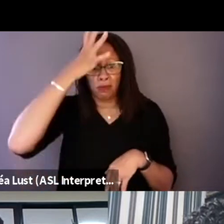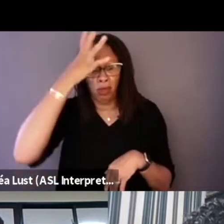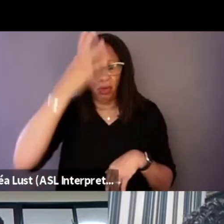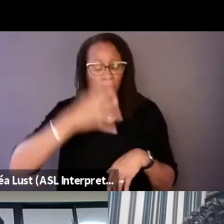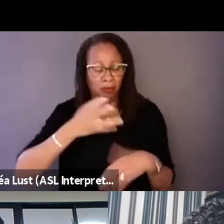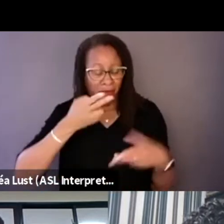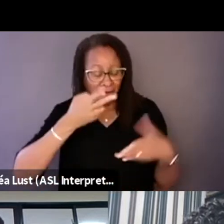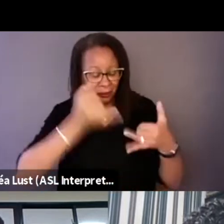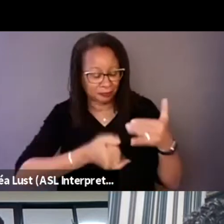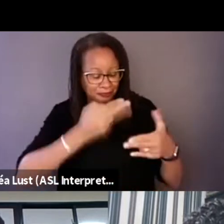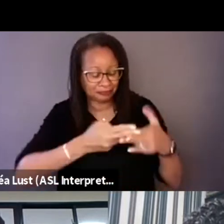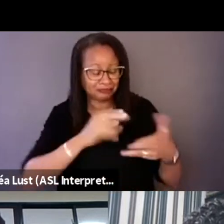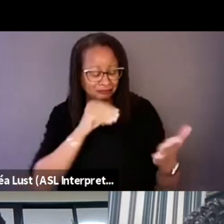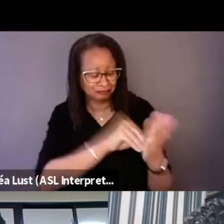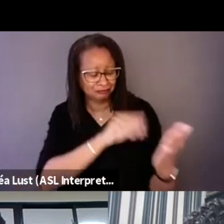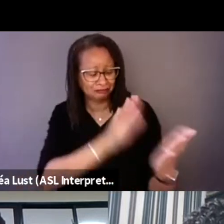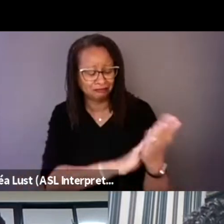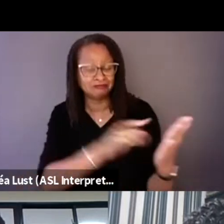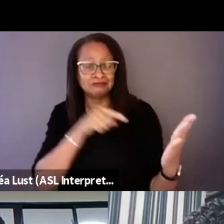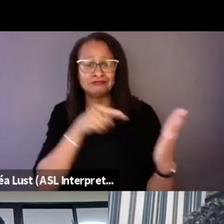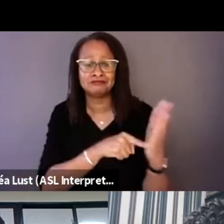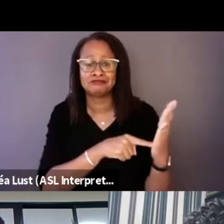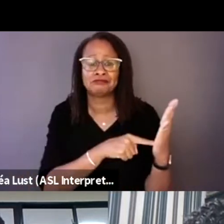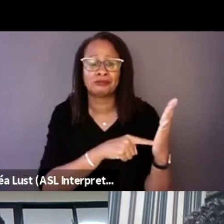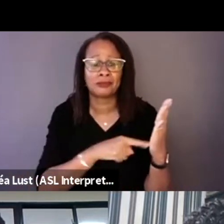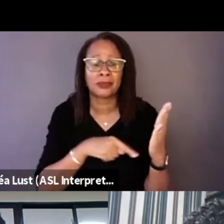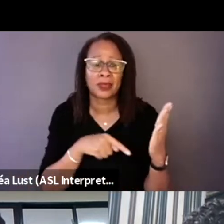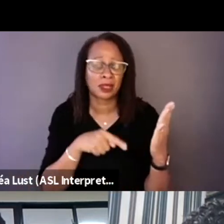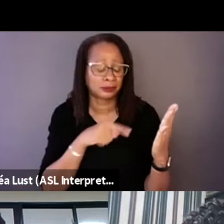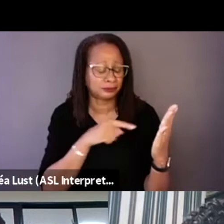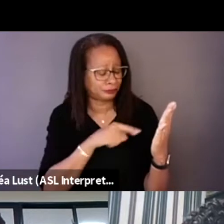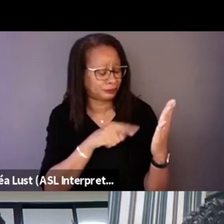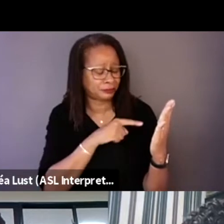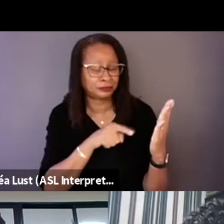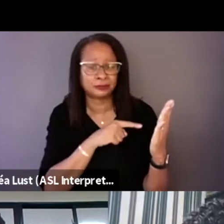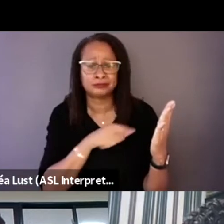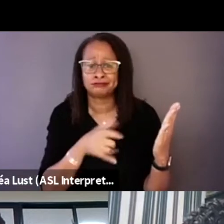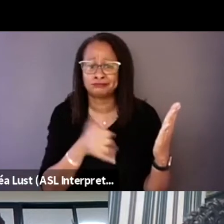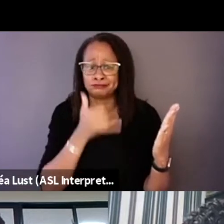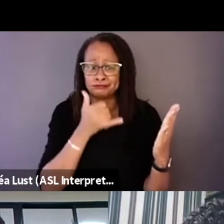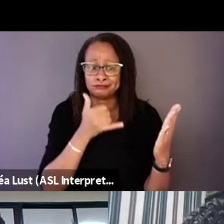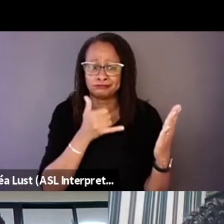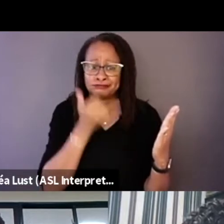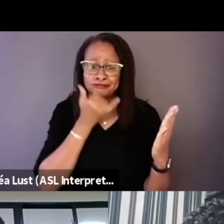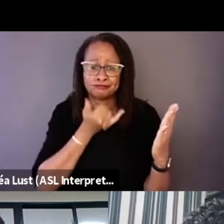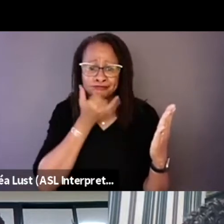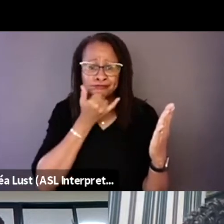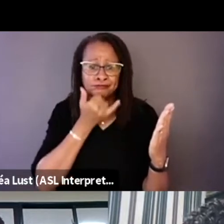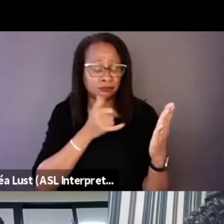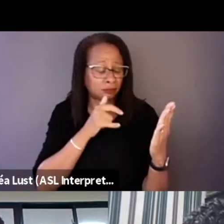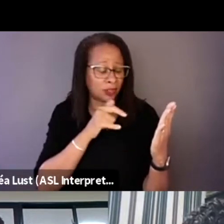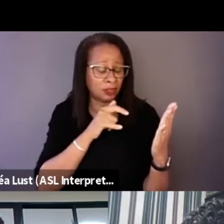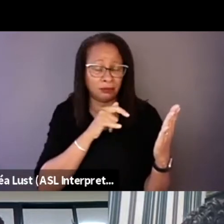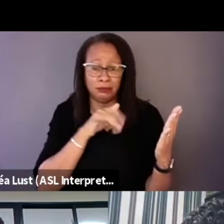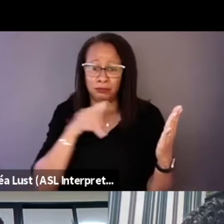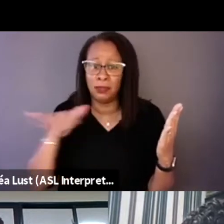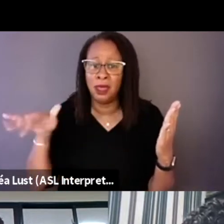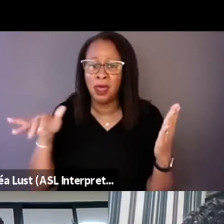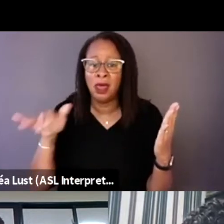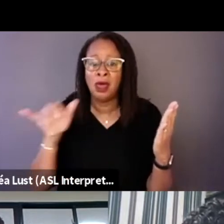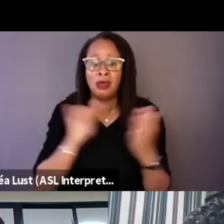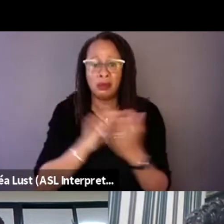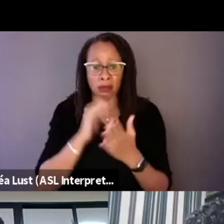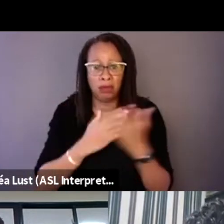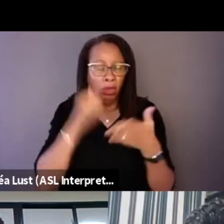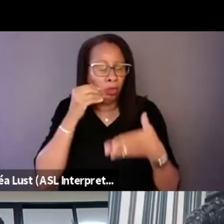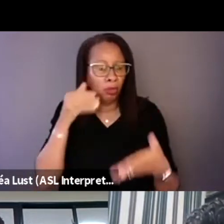on documentation that they have written mistakes on their last names. This is part of the racism.